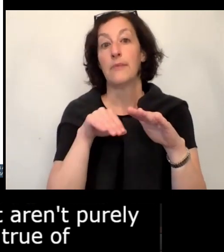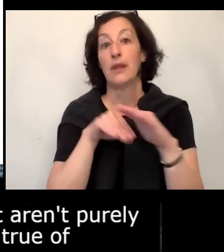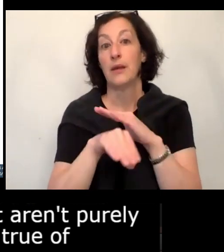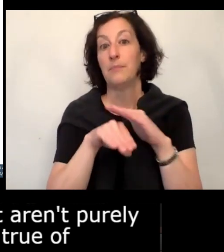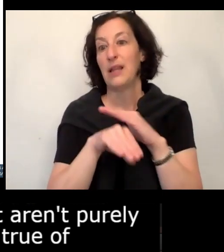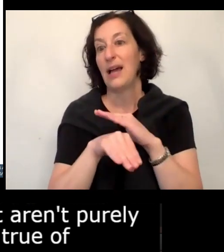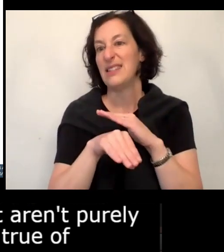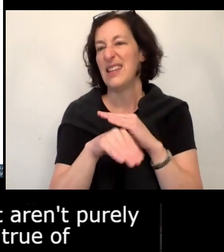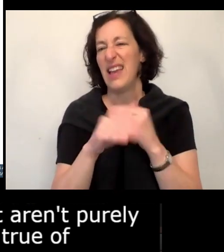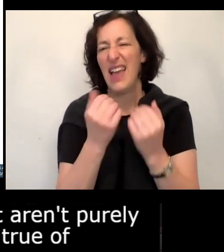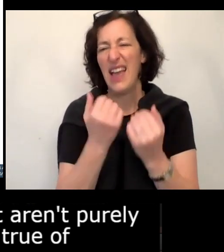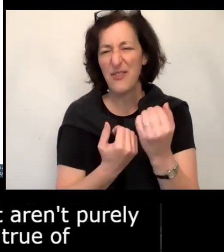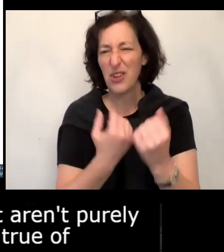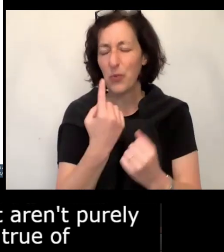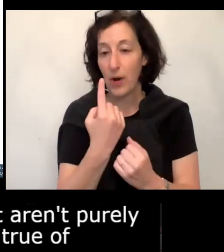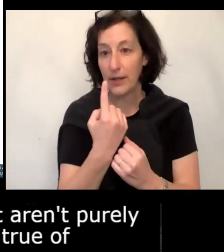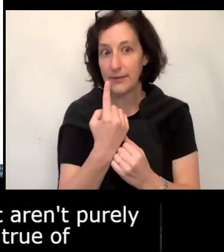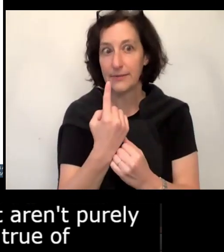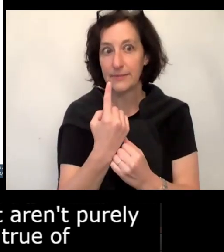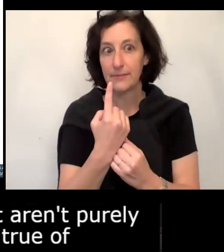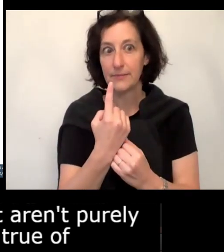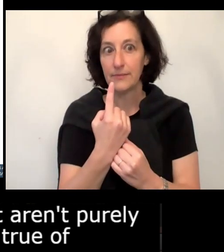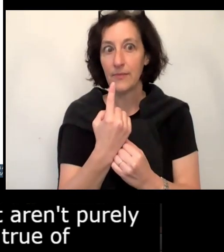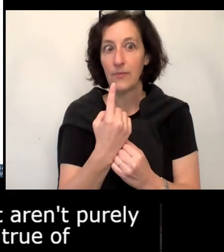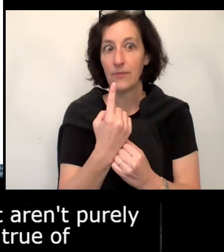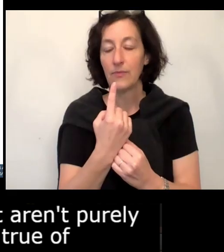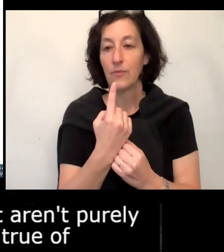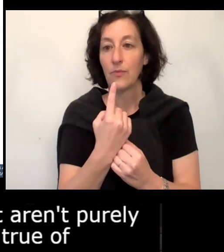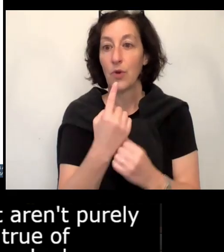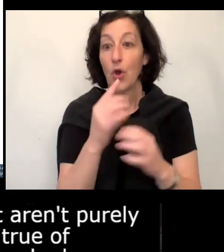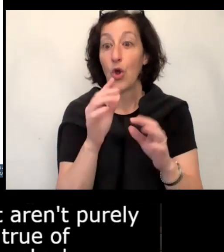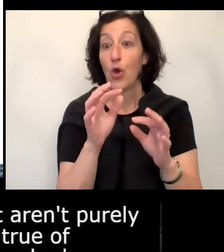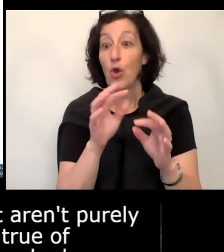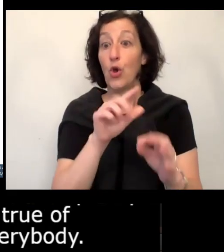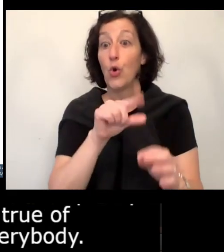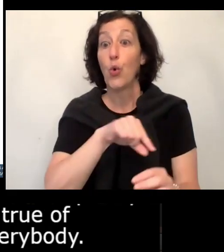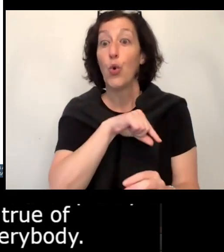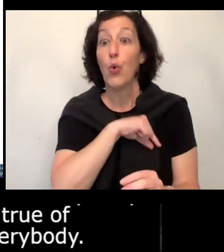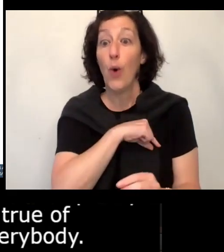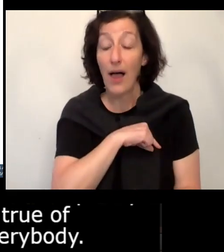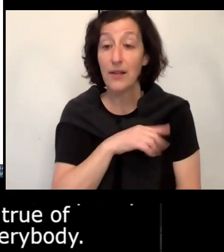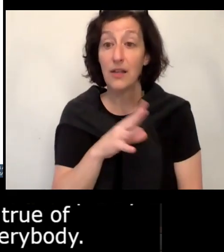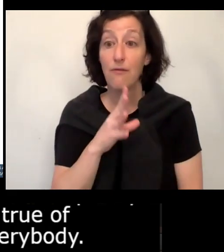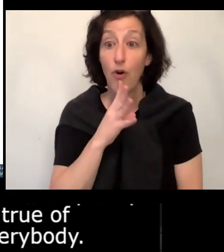but for everybody, is frankly audio quality as important as video quality.